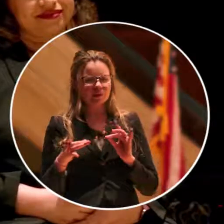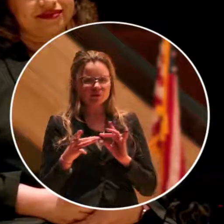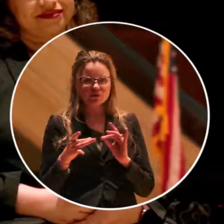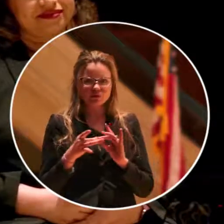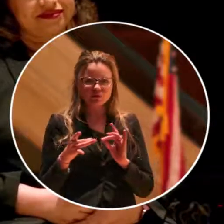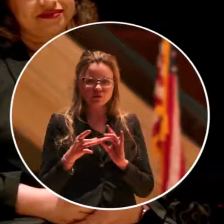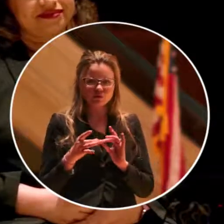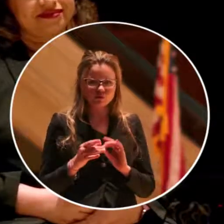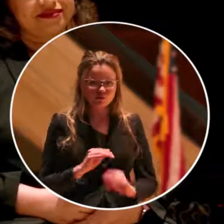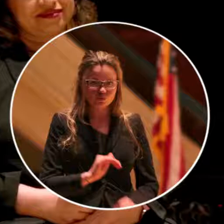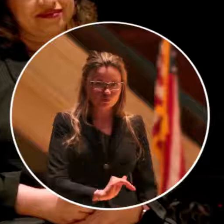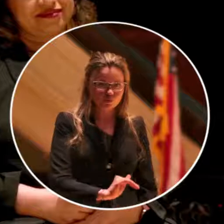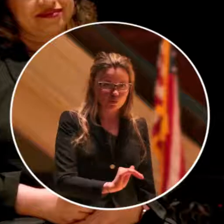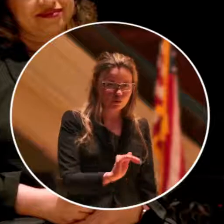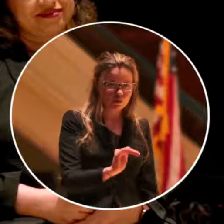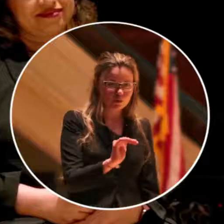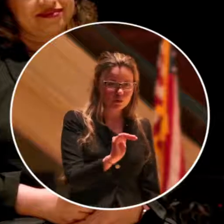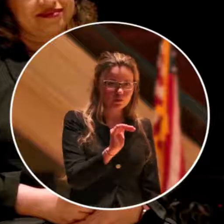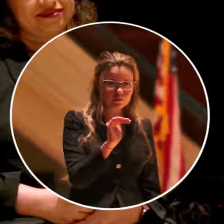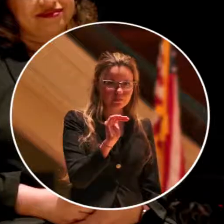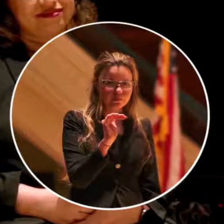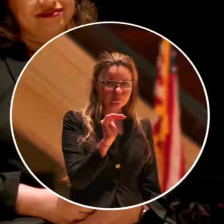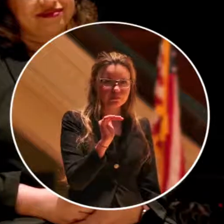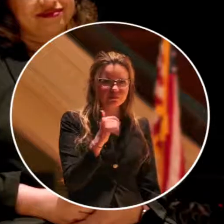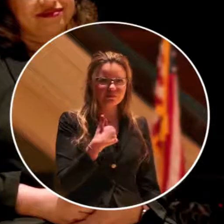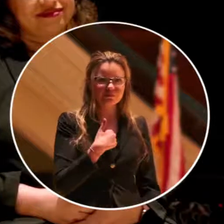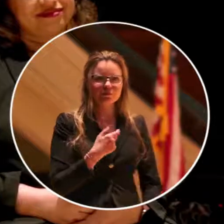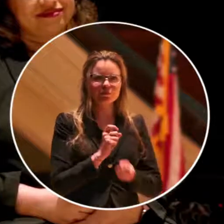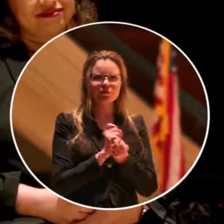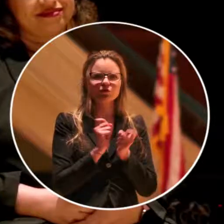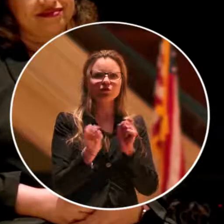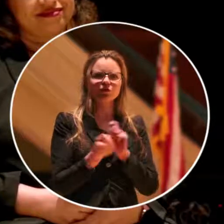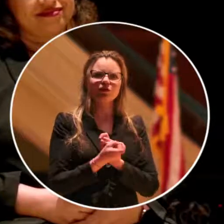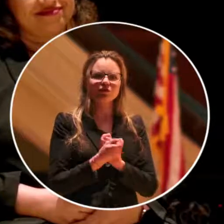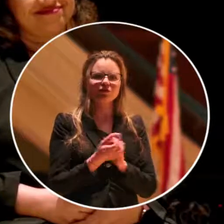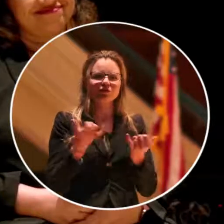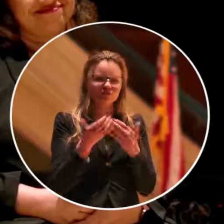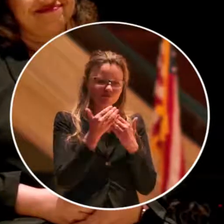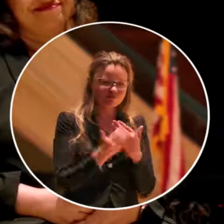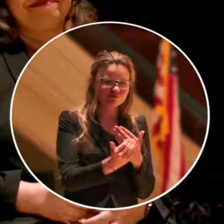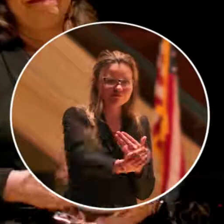when growing up, and my life is forever better for it.